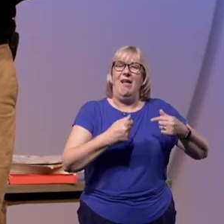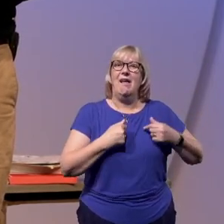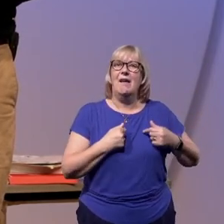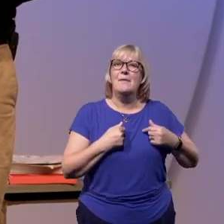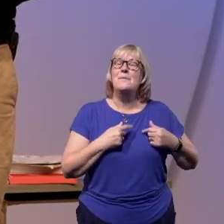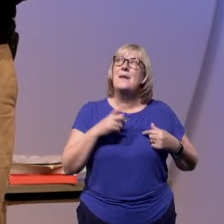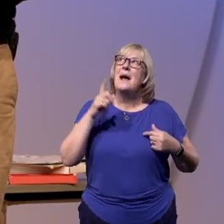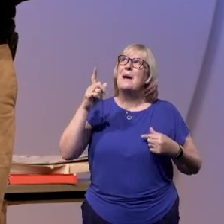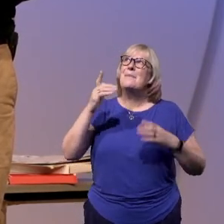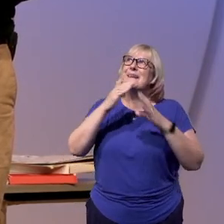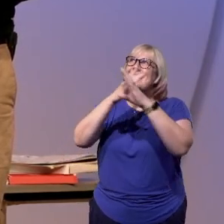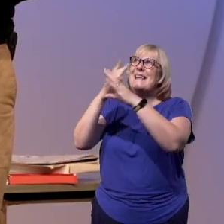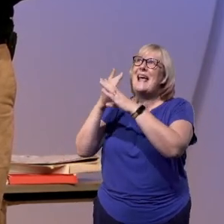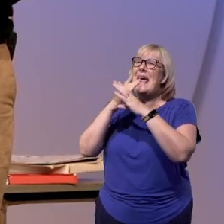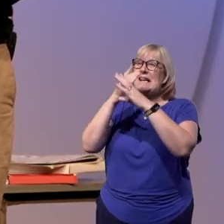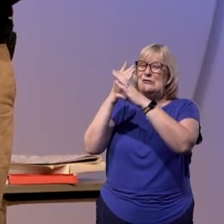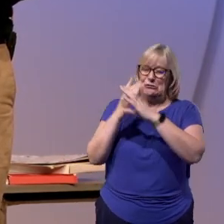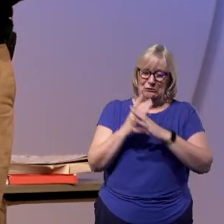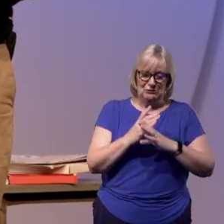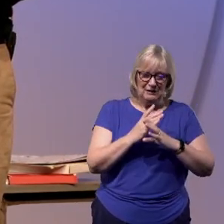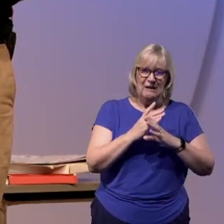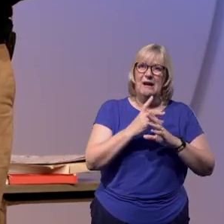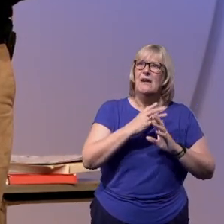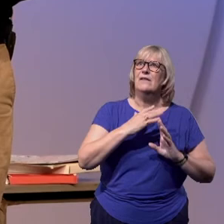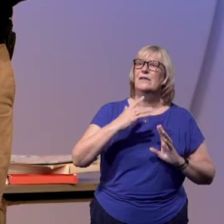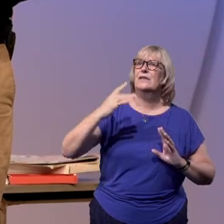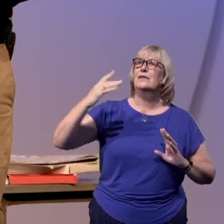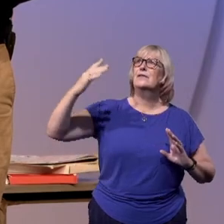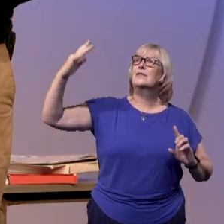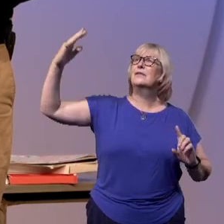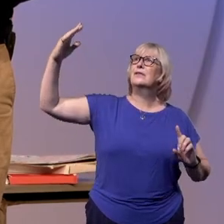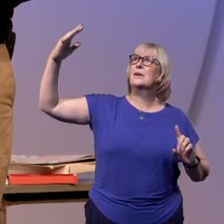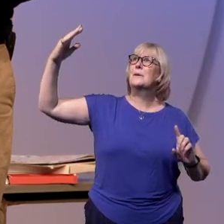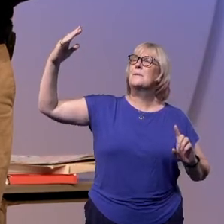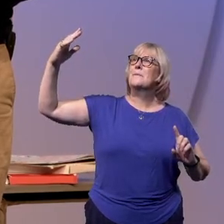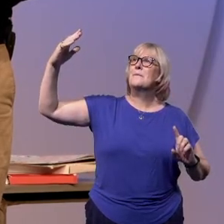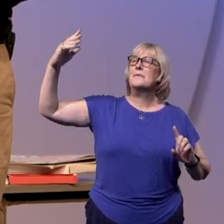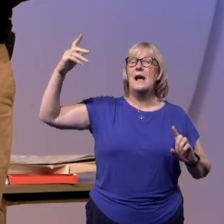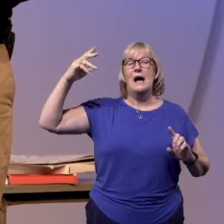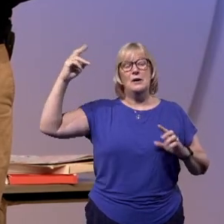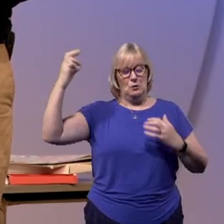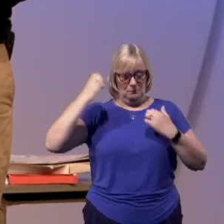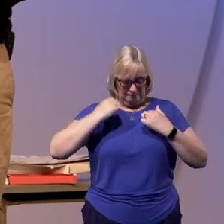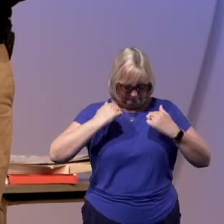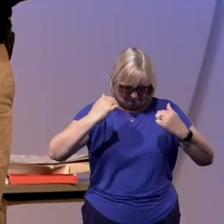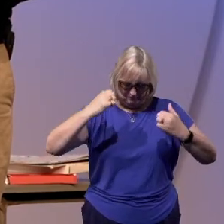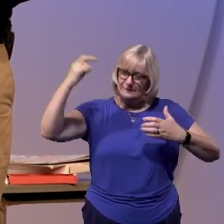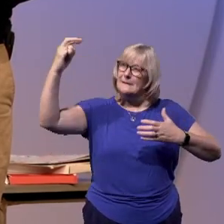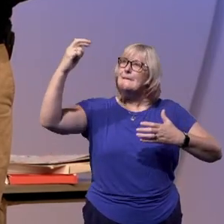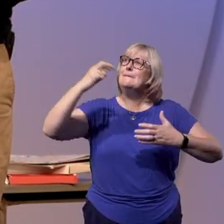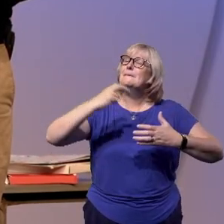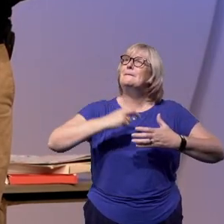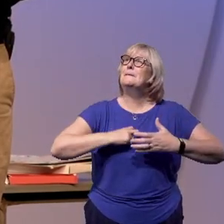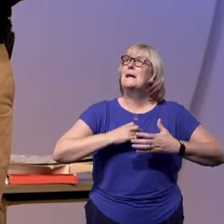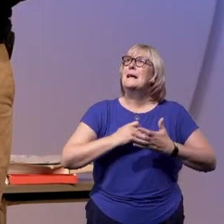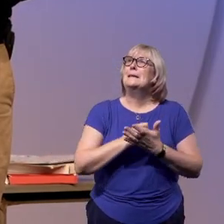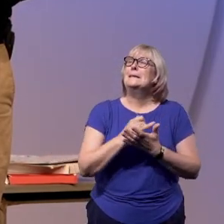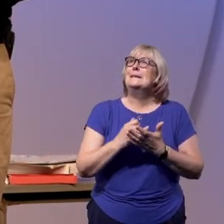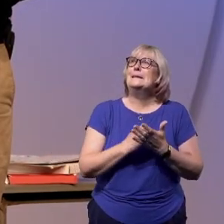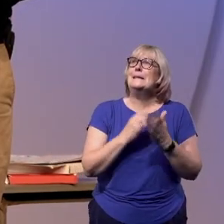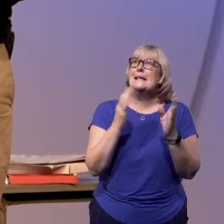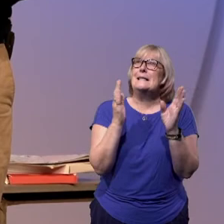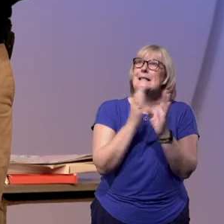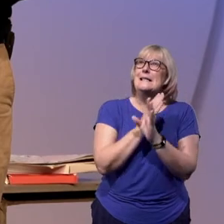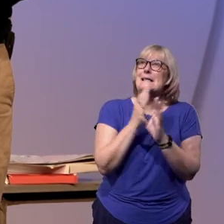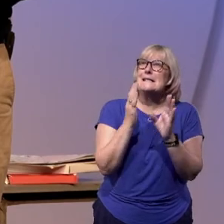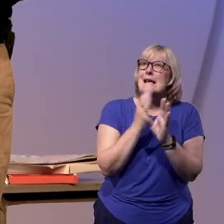angels who've been provoked to leave me, thy countenance that scans my secret sins, thy righteous law, thy holy word, my